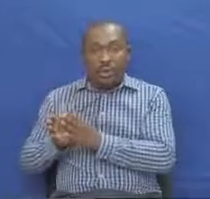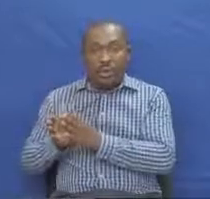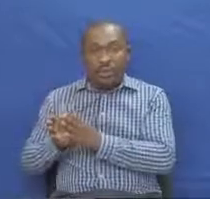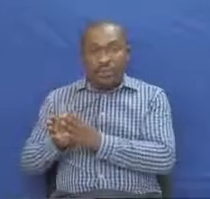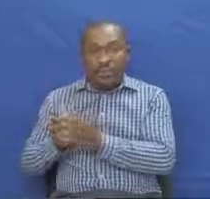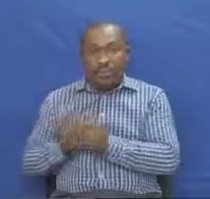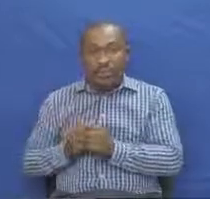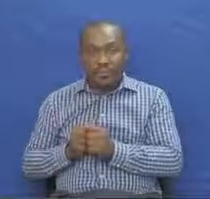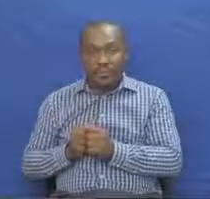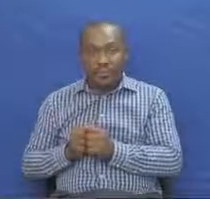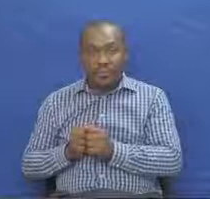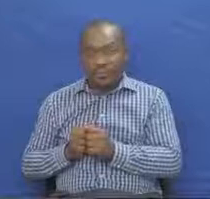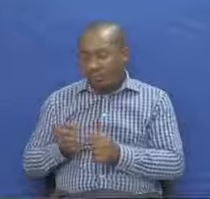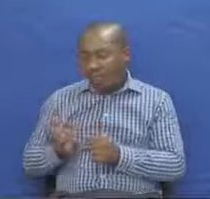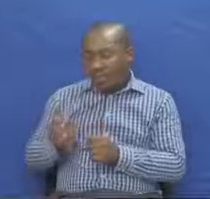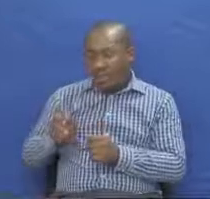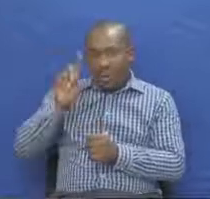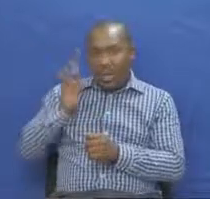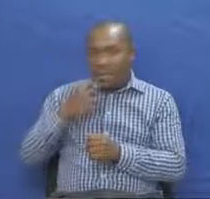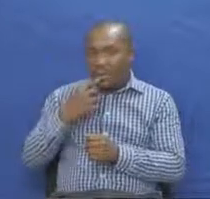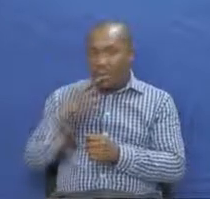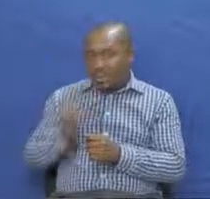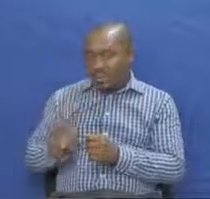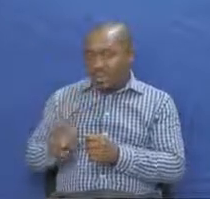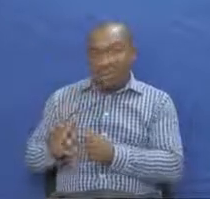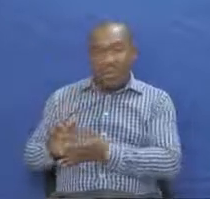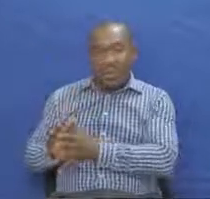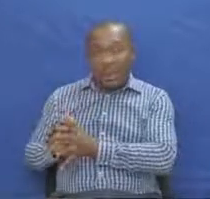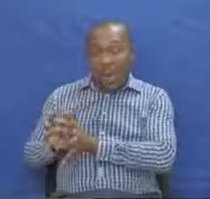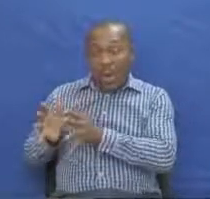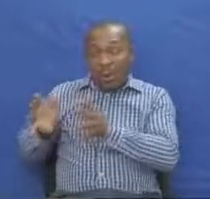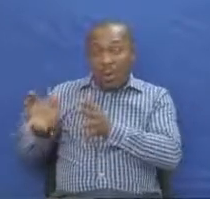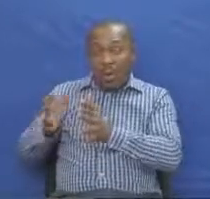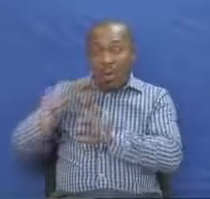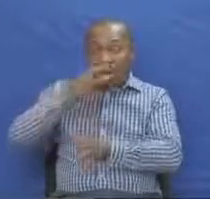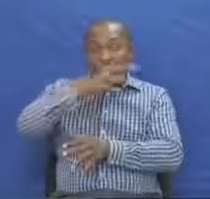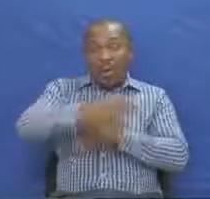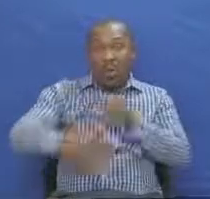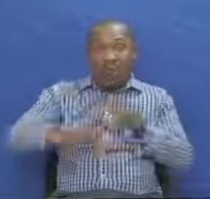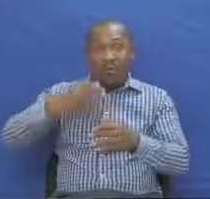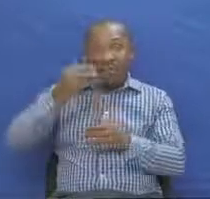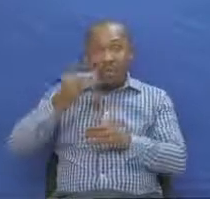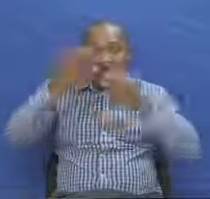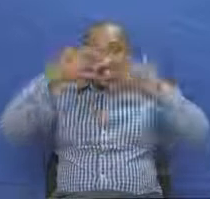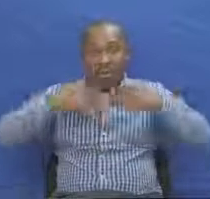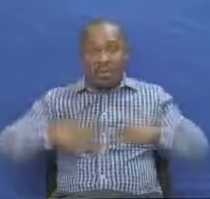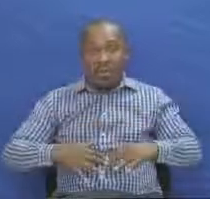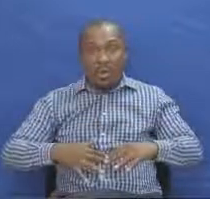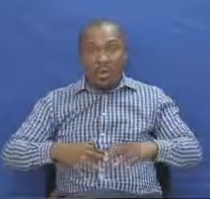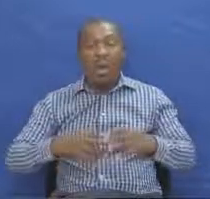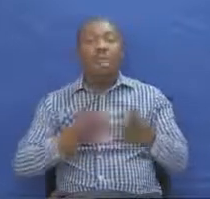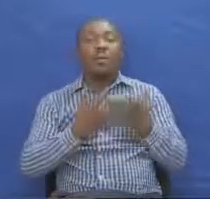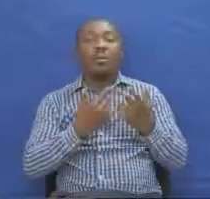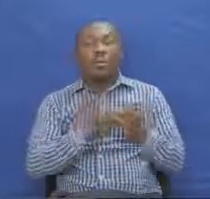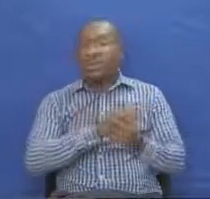body? Because there is no special part which is a very active